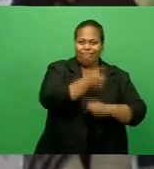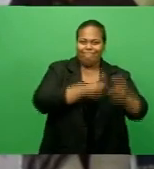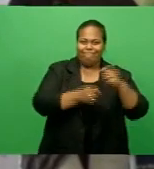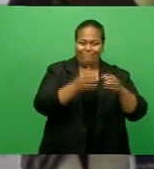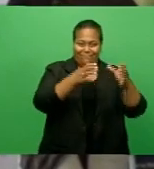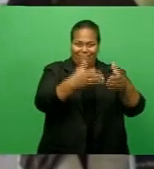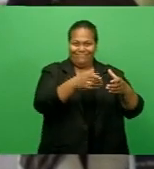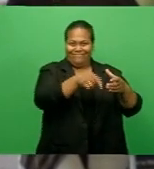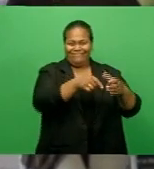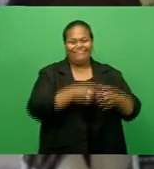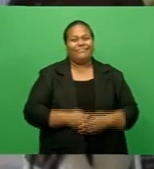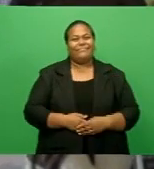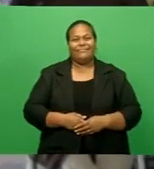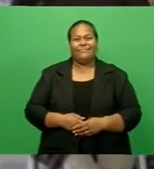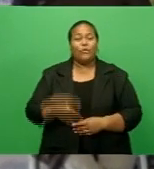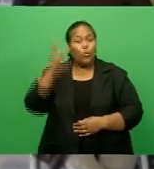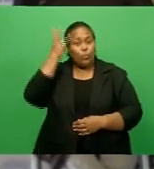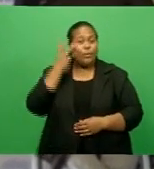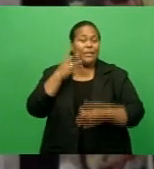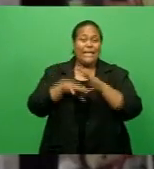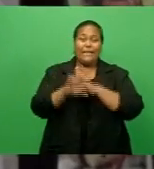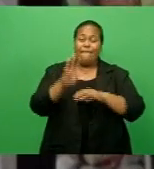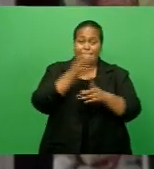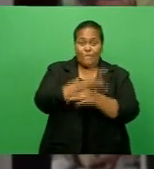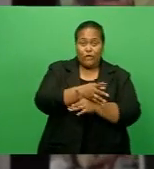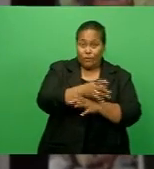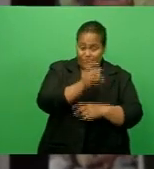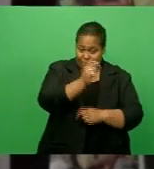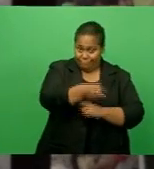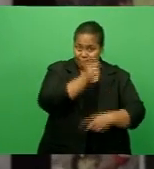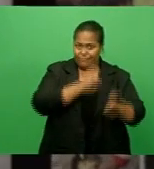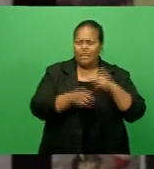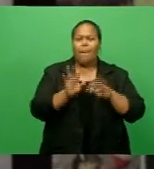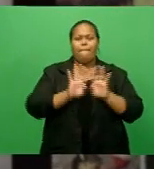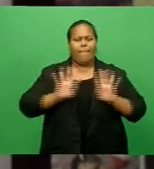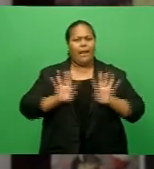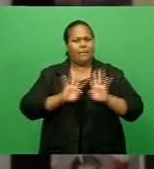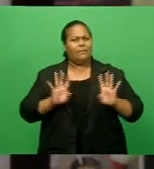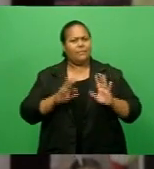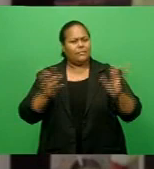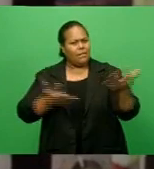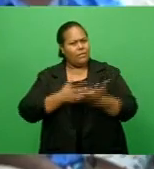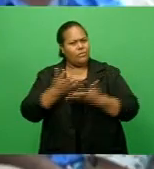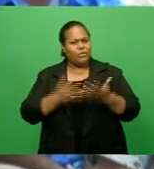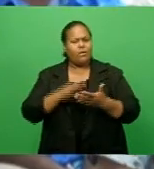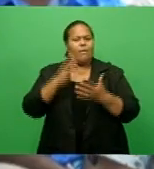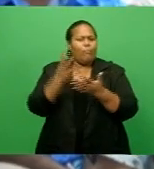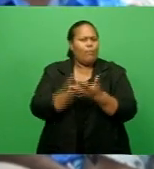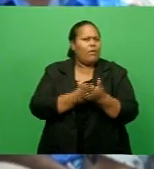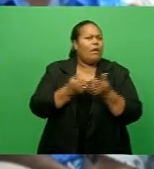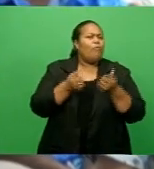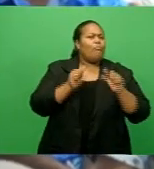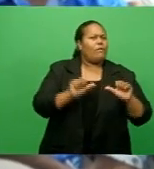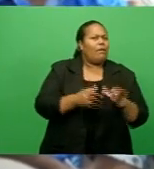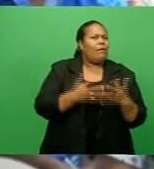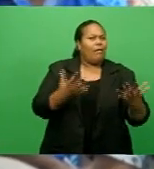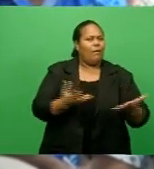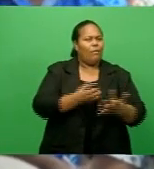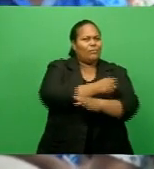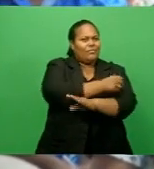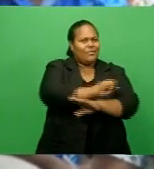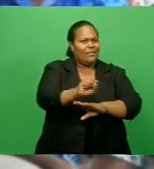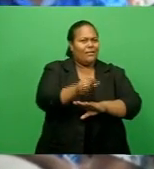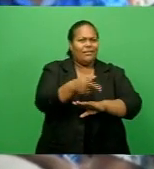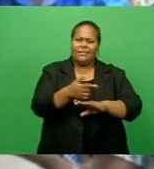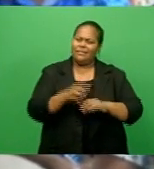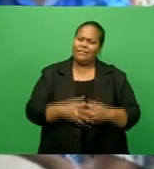was organized by Women in Fisheries, who held a panel discussion for conservation associations to discuss the protection and sustainable